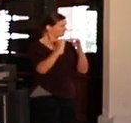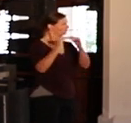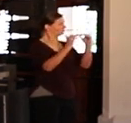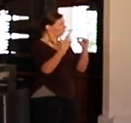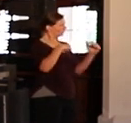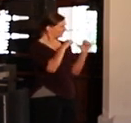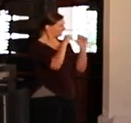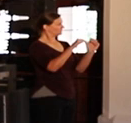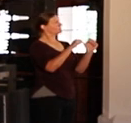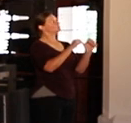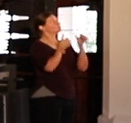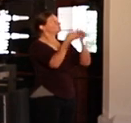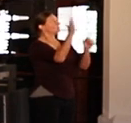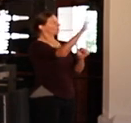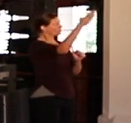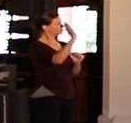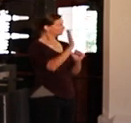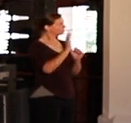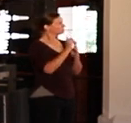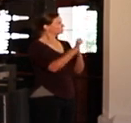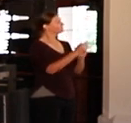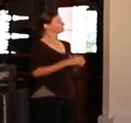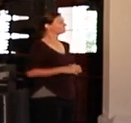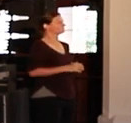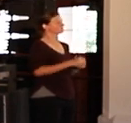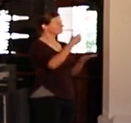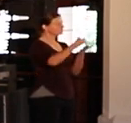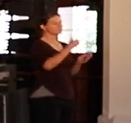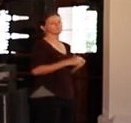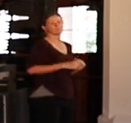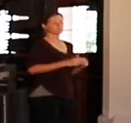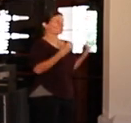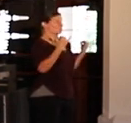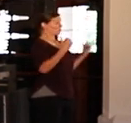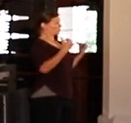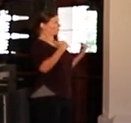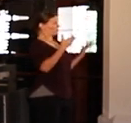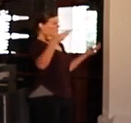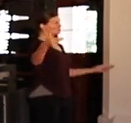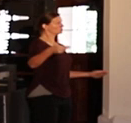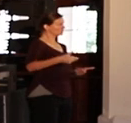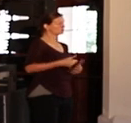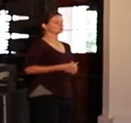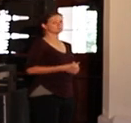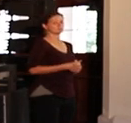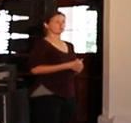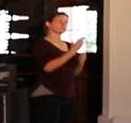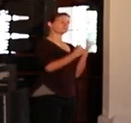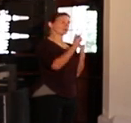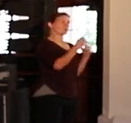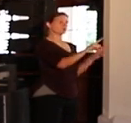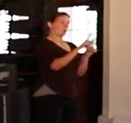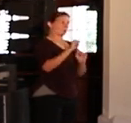we live by your grace. Amen. It's now my distinct pleasure to invite someone